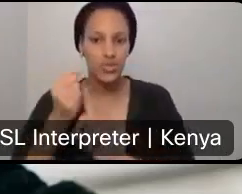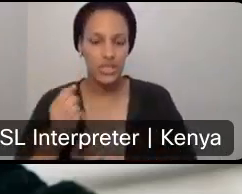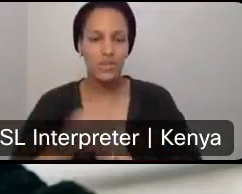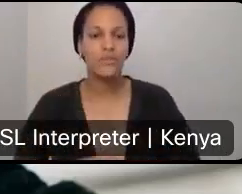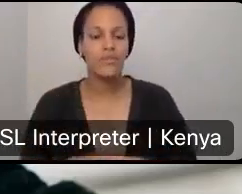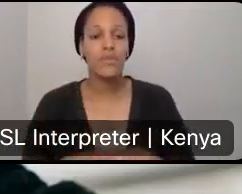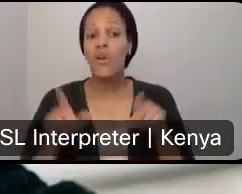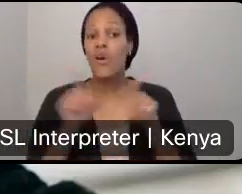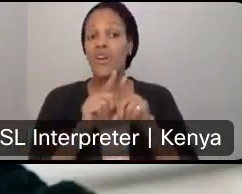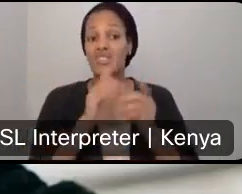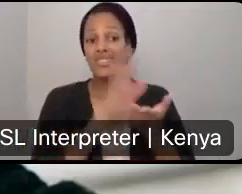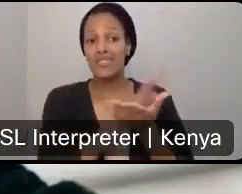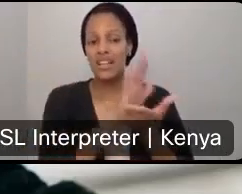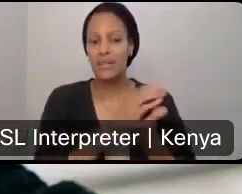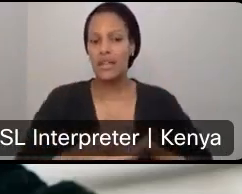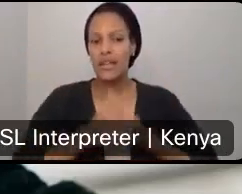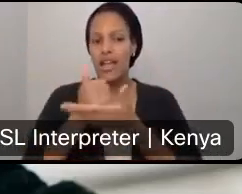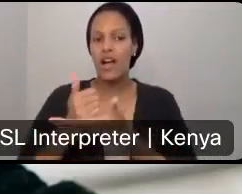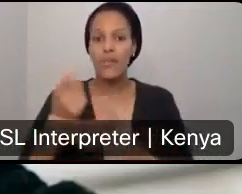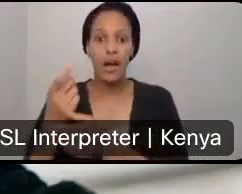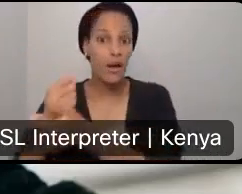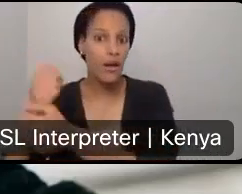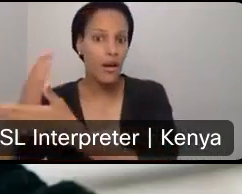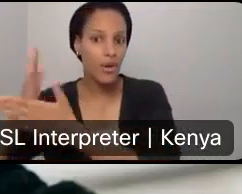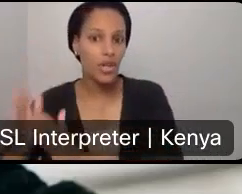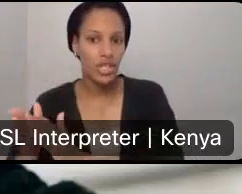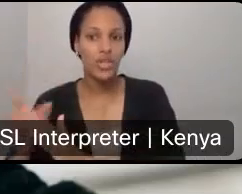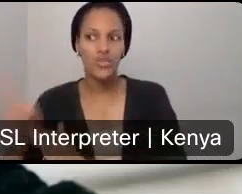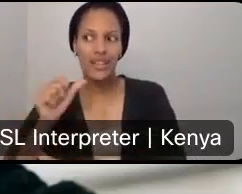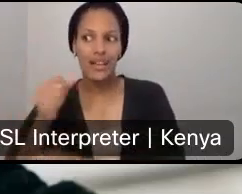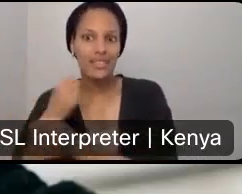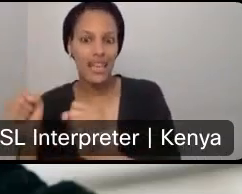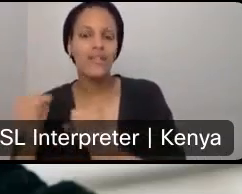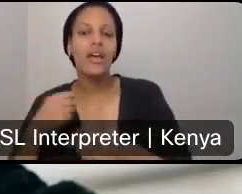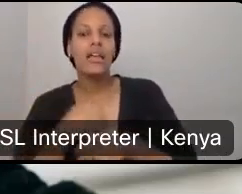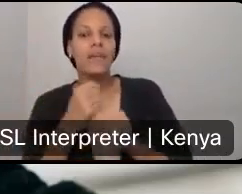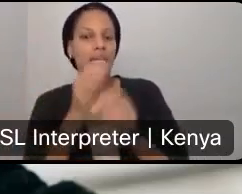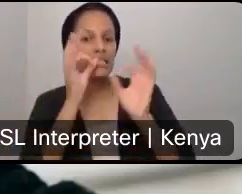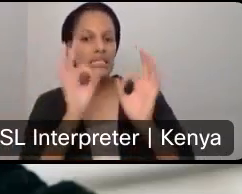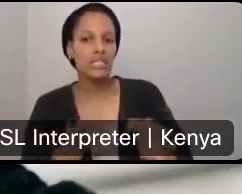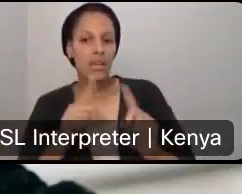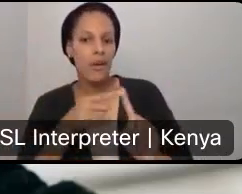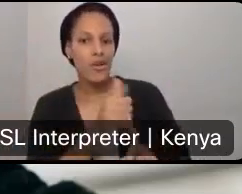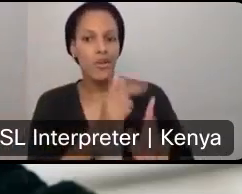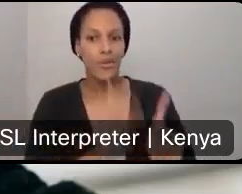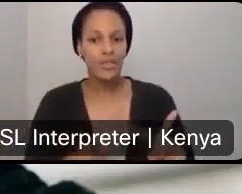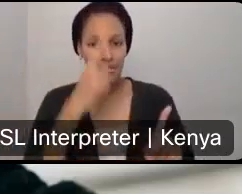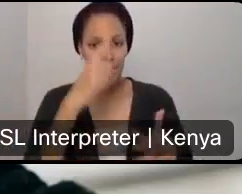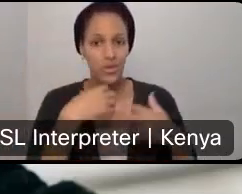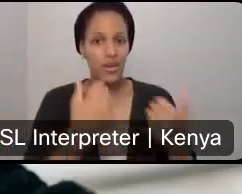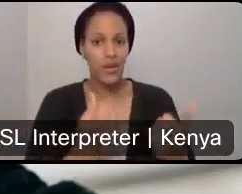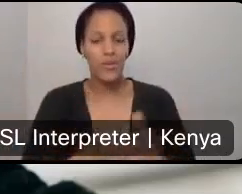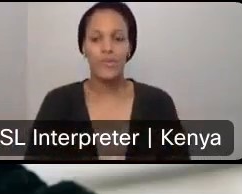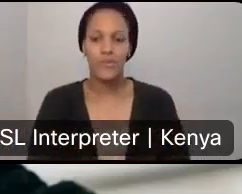to prevent an unsafe partner from making decisions about someone else's mental health.